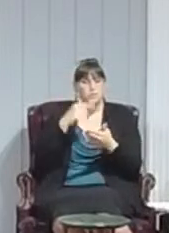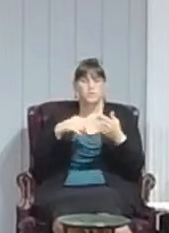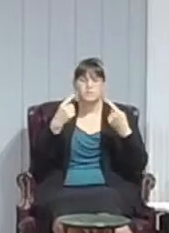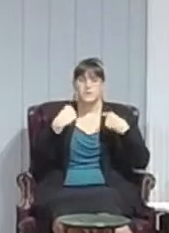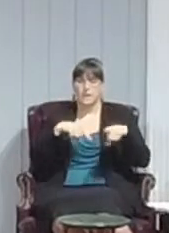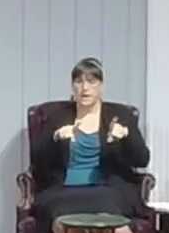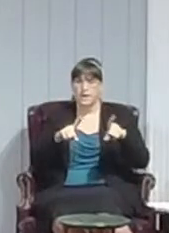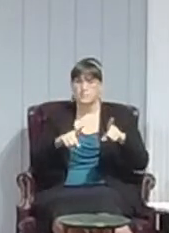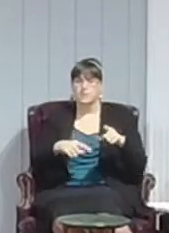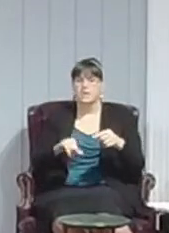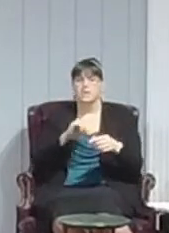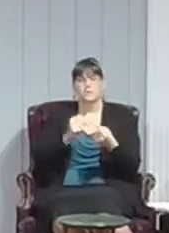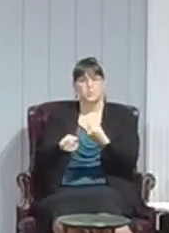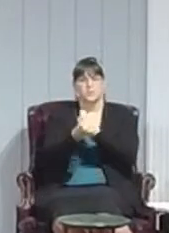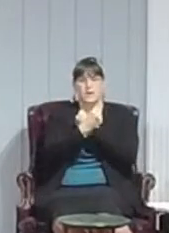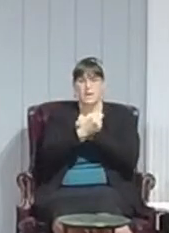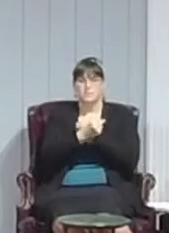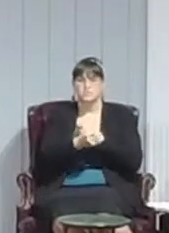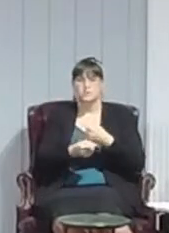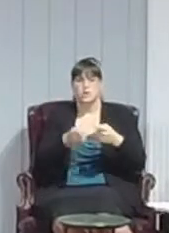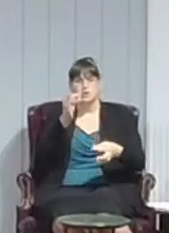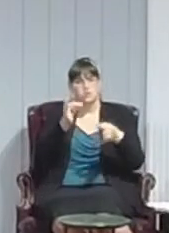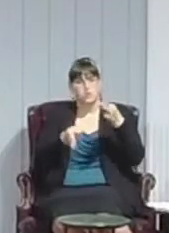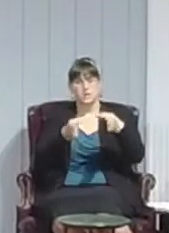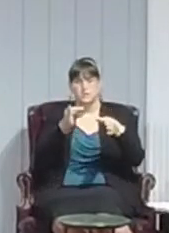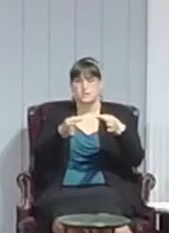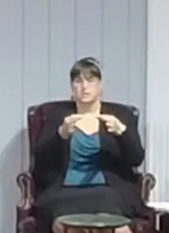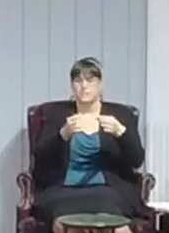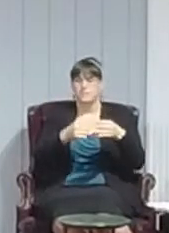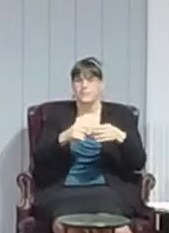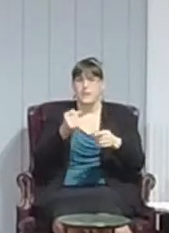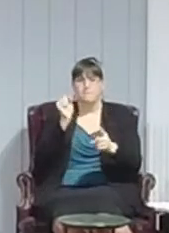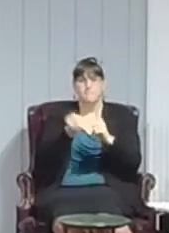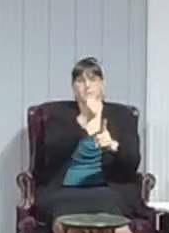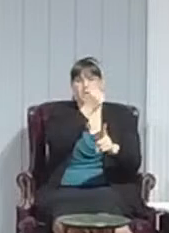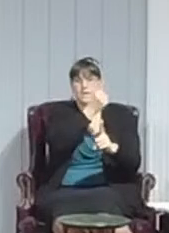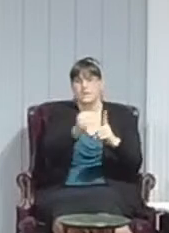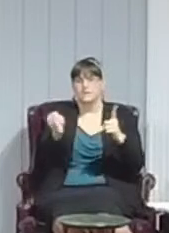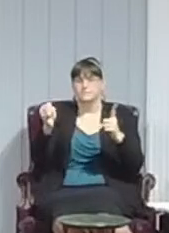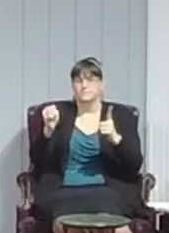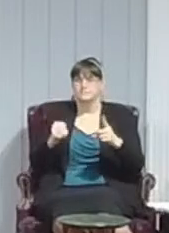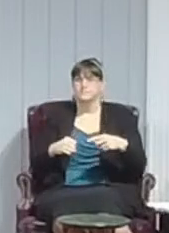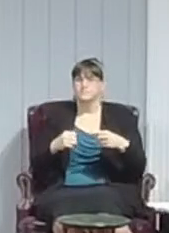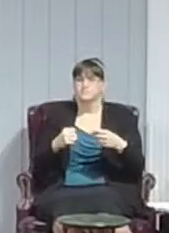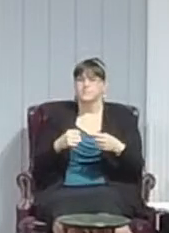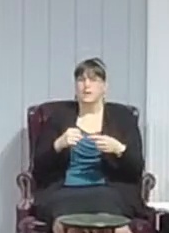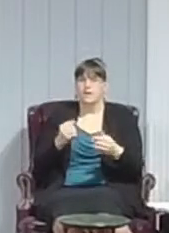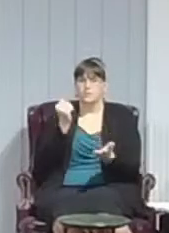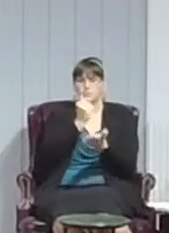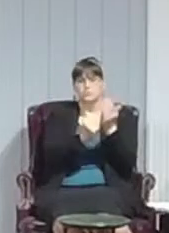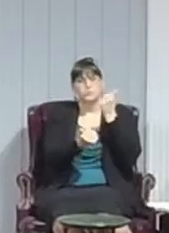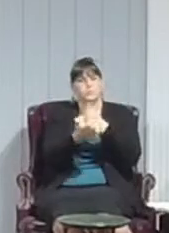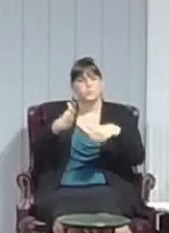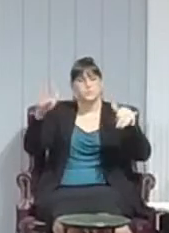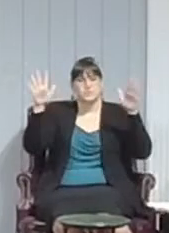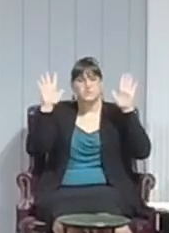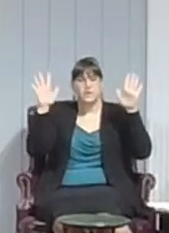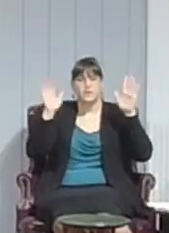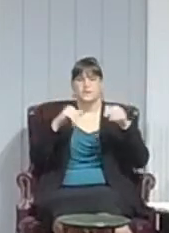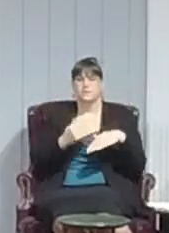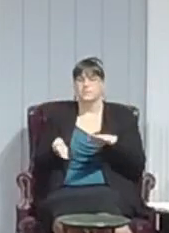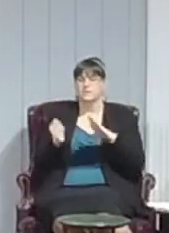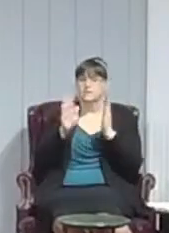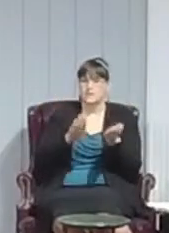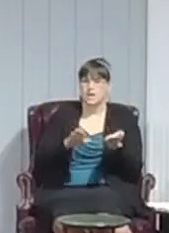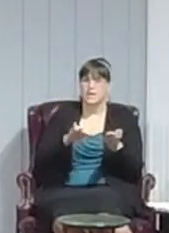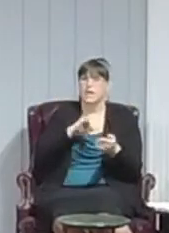going to capture me. I know they're going to try me. I know they're going to beat me and hurt me physically, and then they're going to crucify me and I'm going to die,